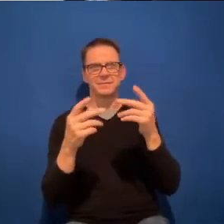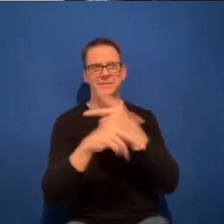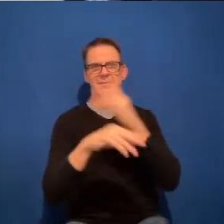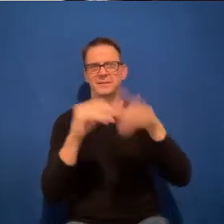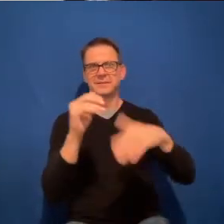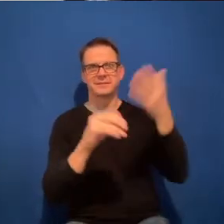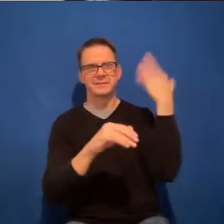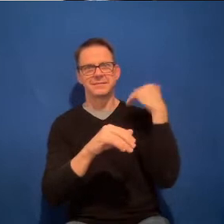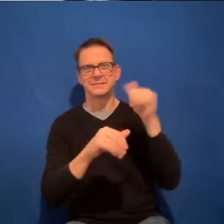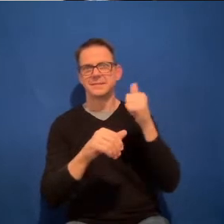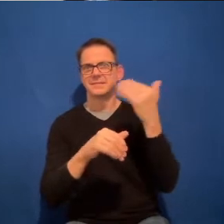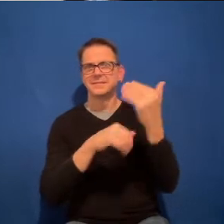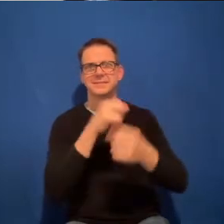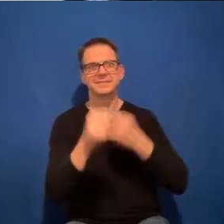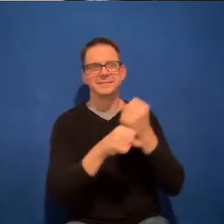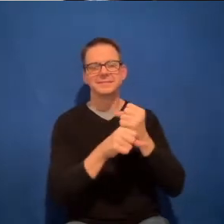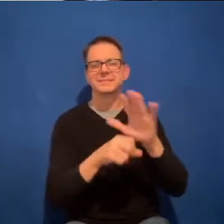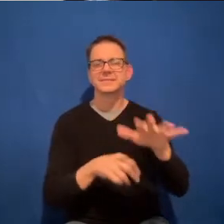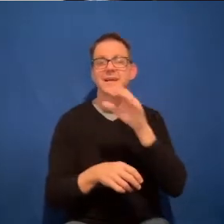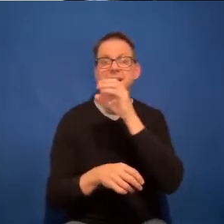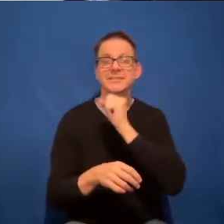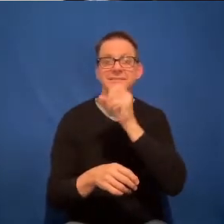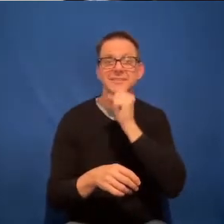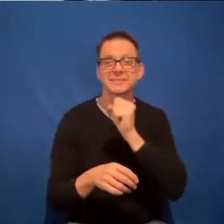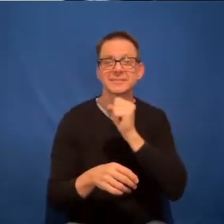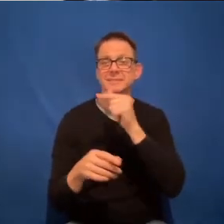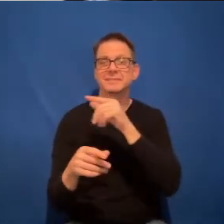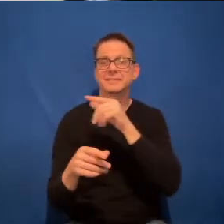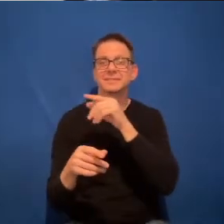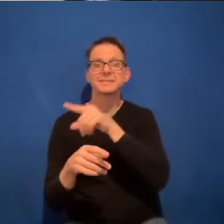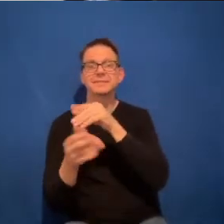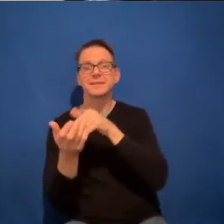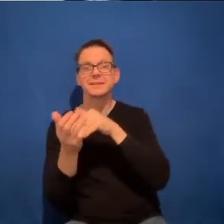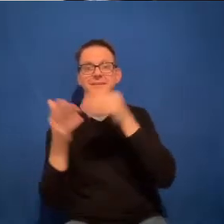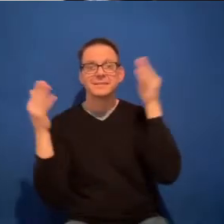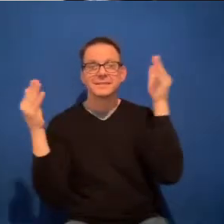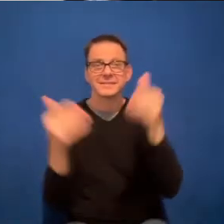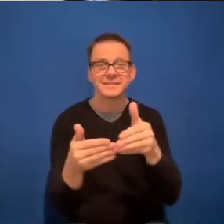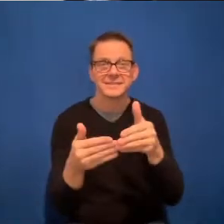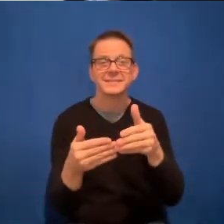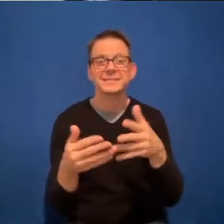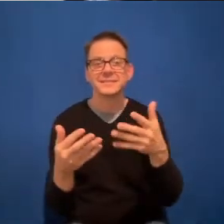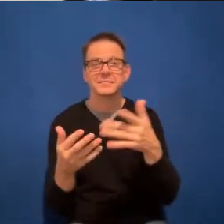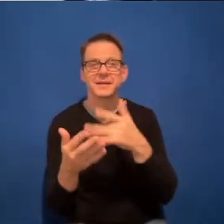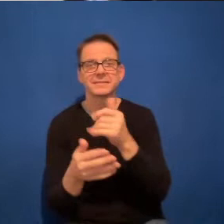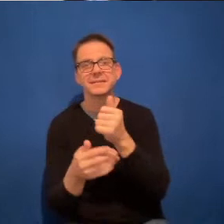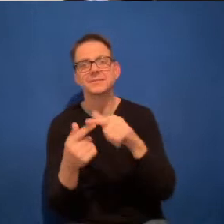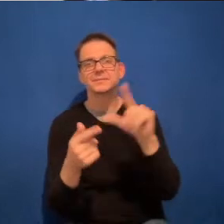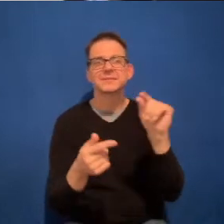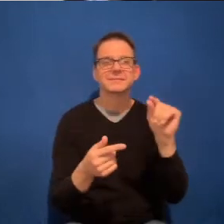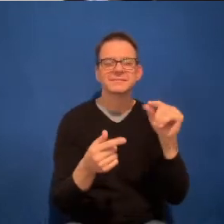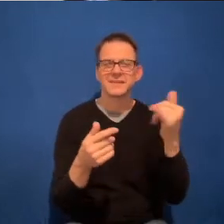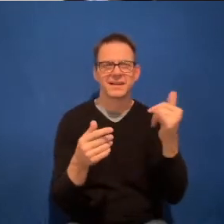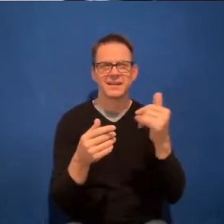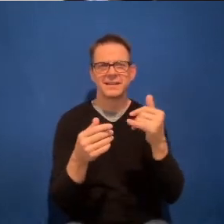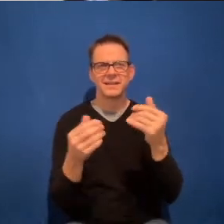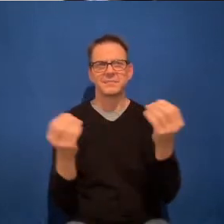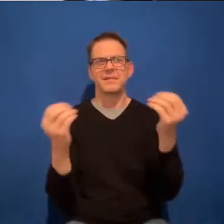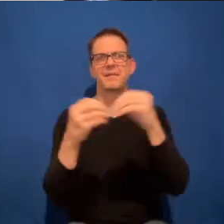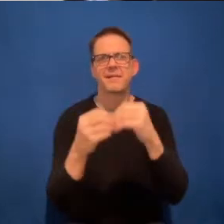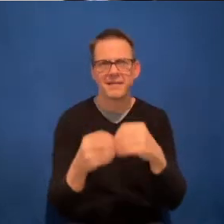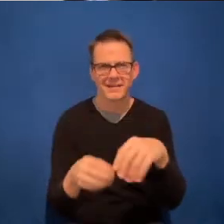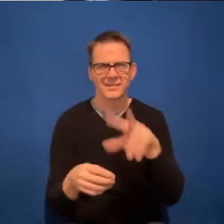seeing, instead of taking 15 or 20 minutes, could take 30 to 45 minutes. And that was already prior to COVID, before all the mental health that we're